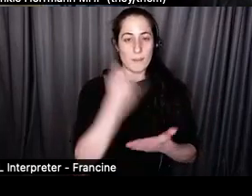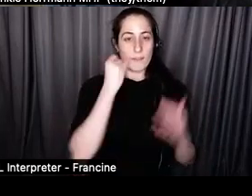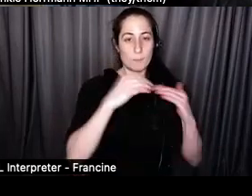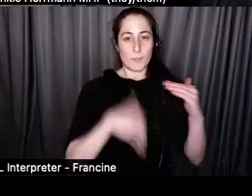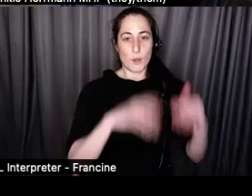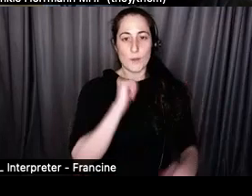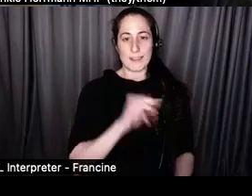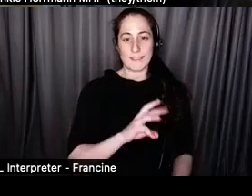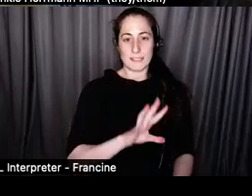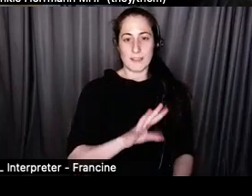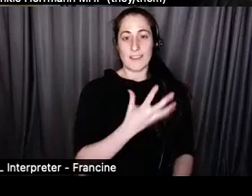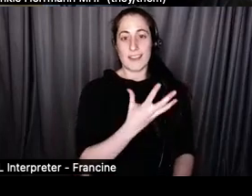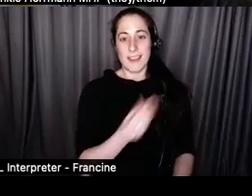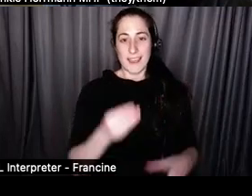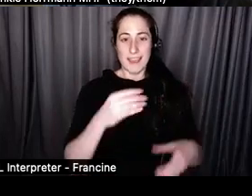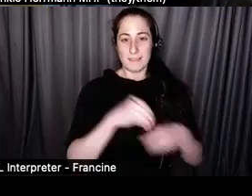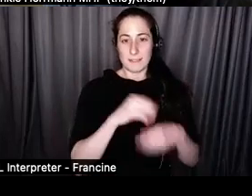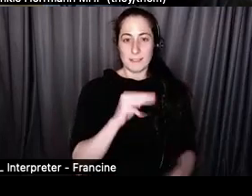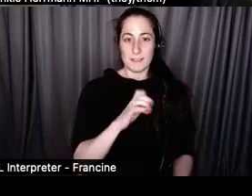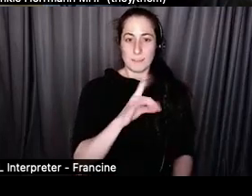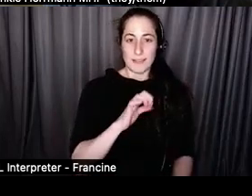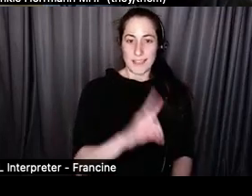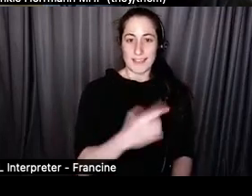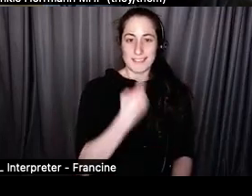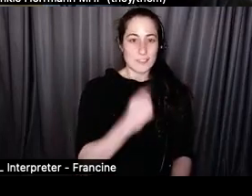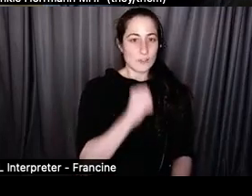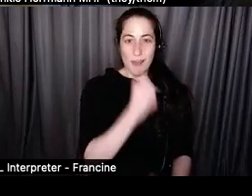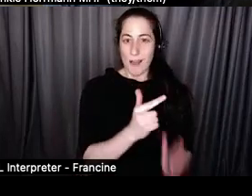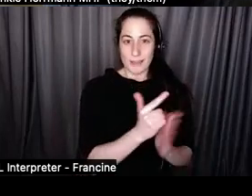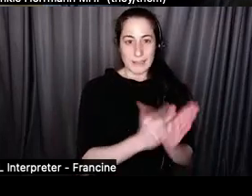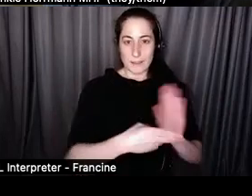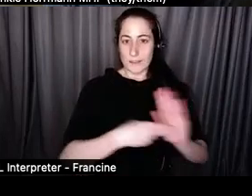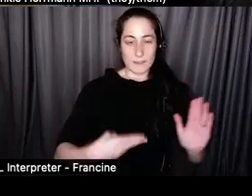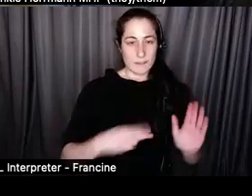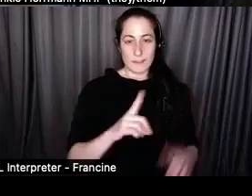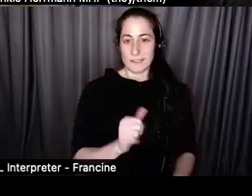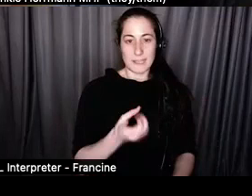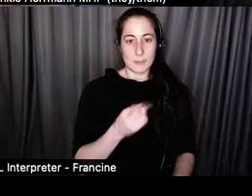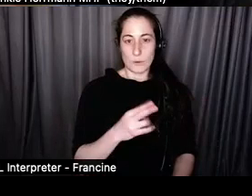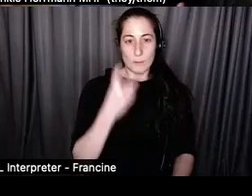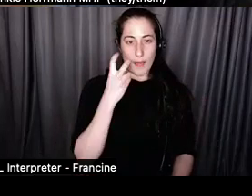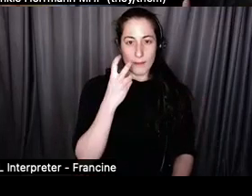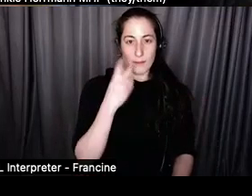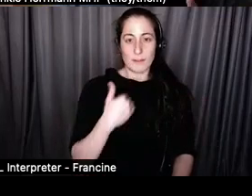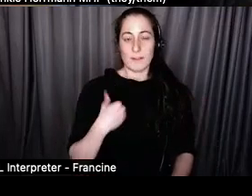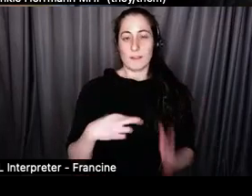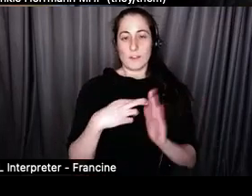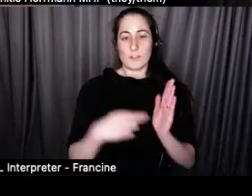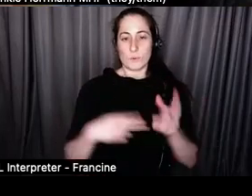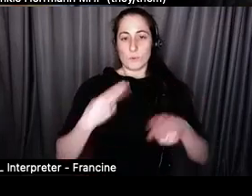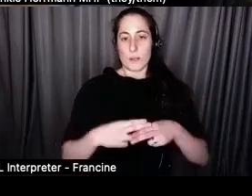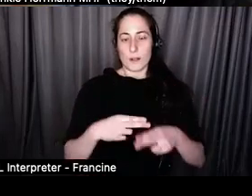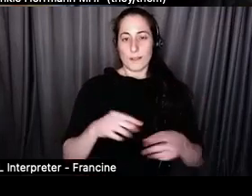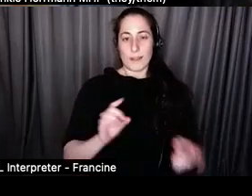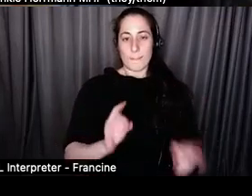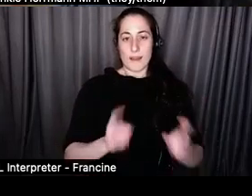years old, and in Medicaid language are not legally disabled or blind. There's rules called the modified adjusted gross income.